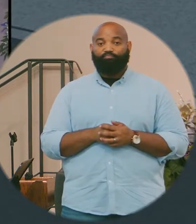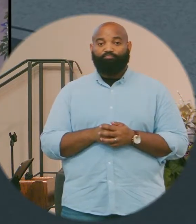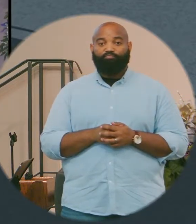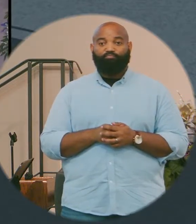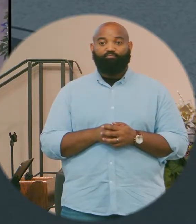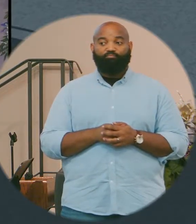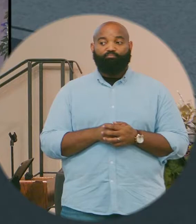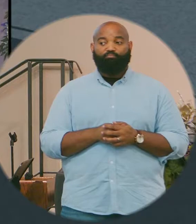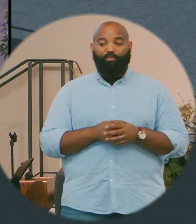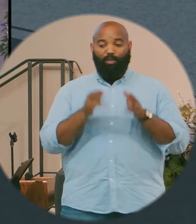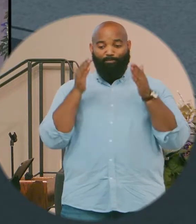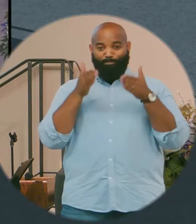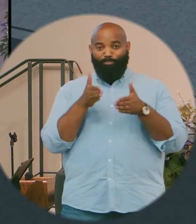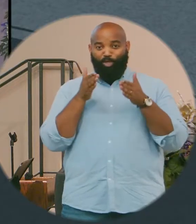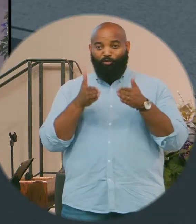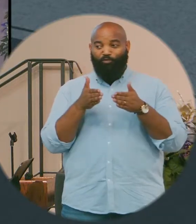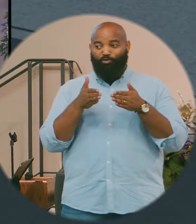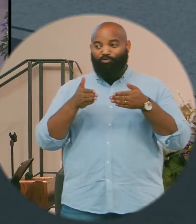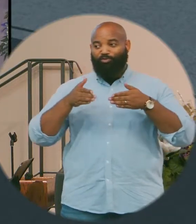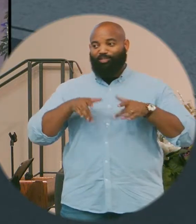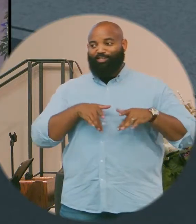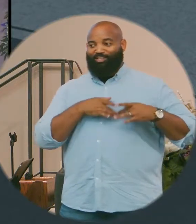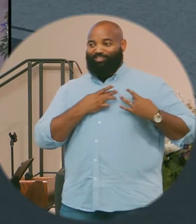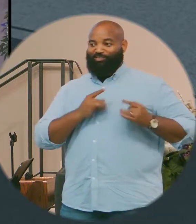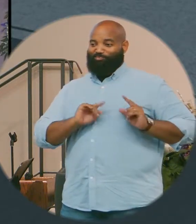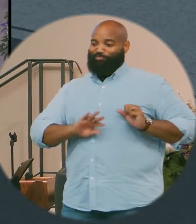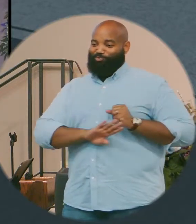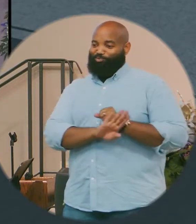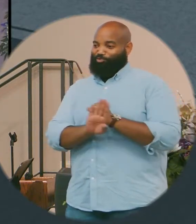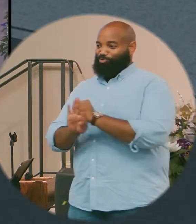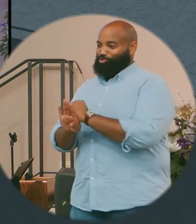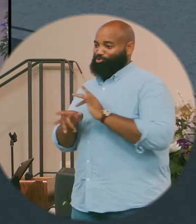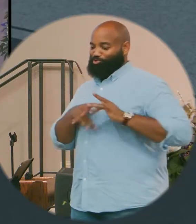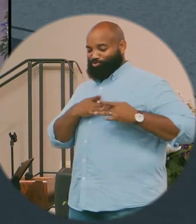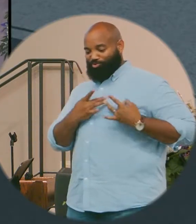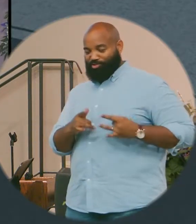Be intentional to guard your heart. David said